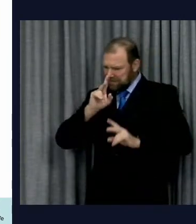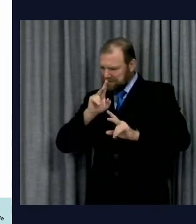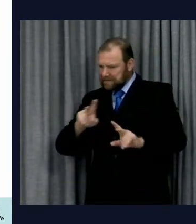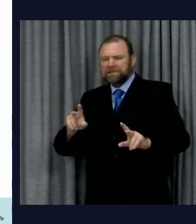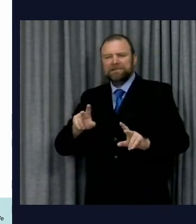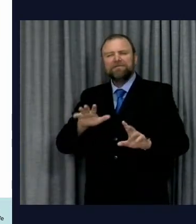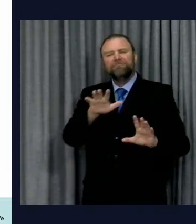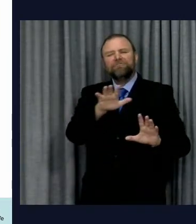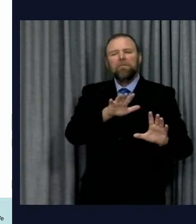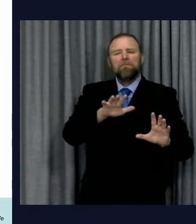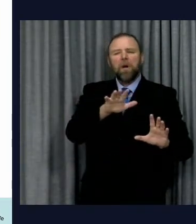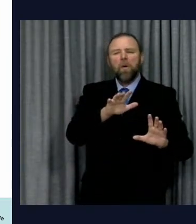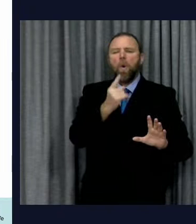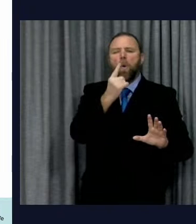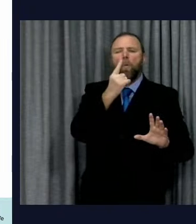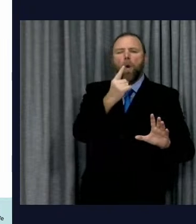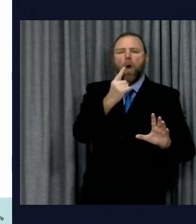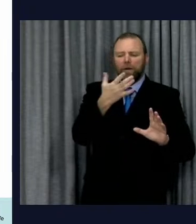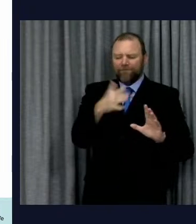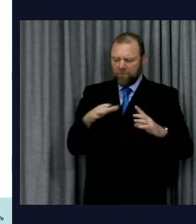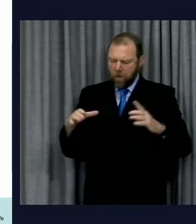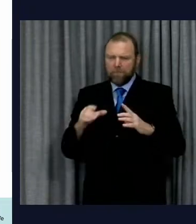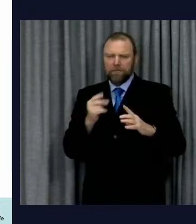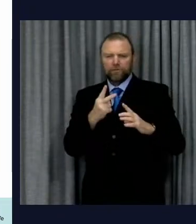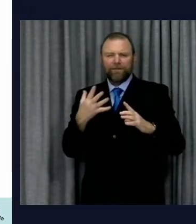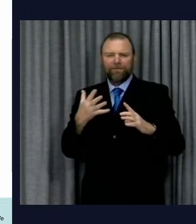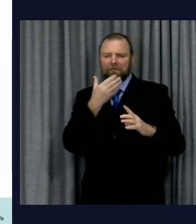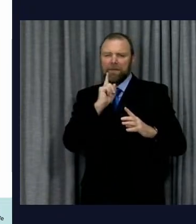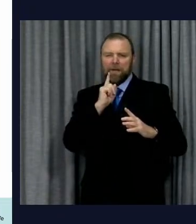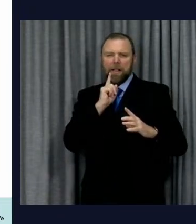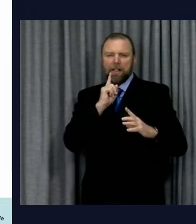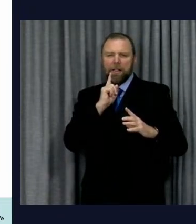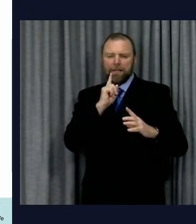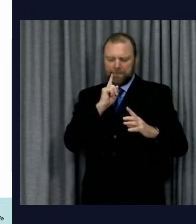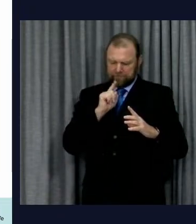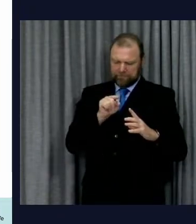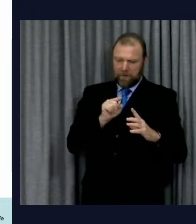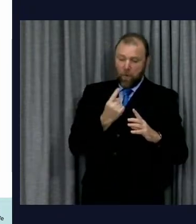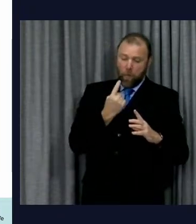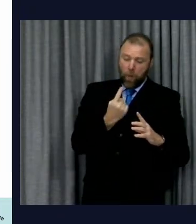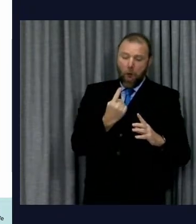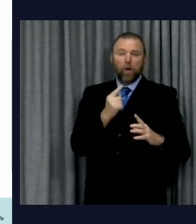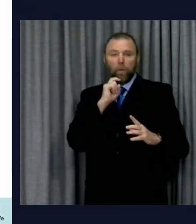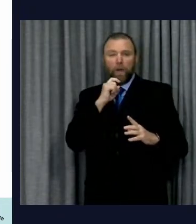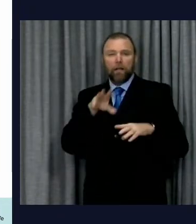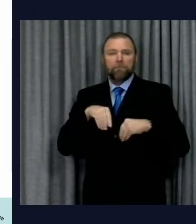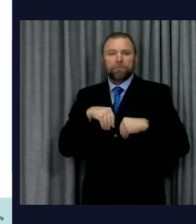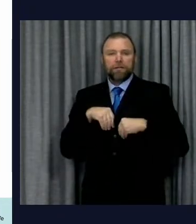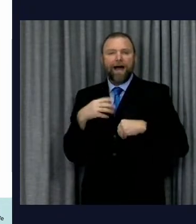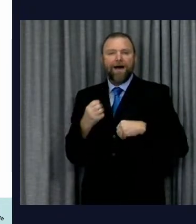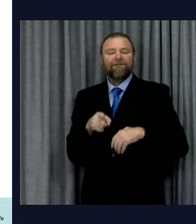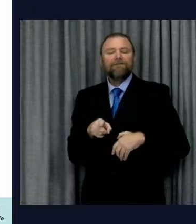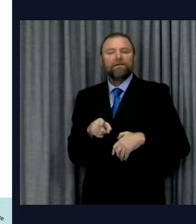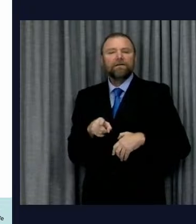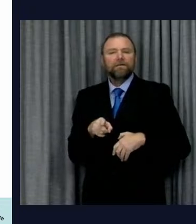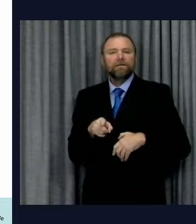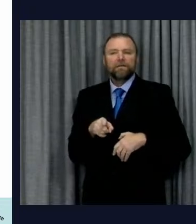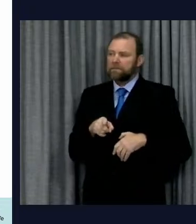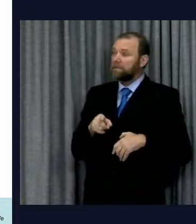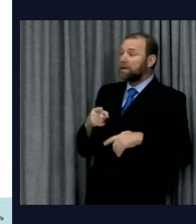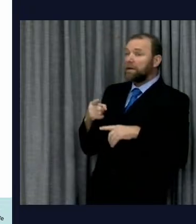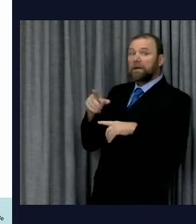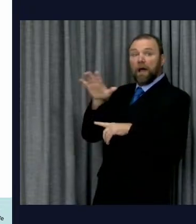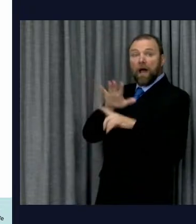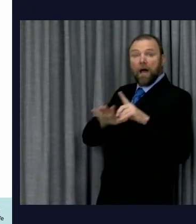in 25 people in Wales on the 15th of January were infected, compared to around 1 in